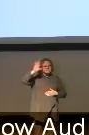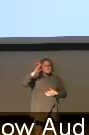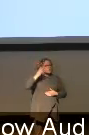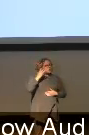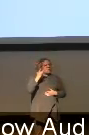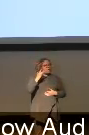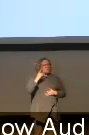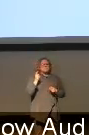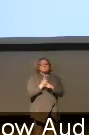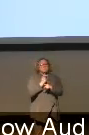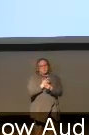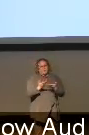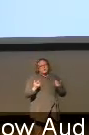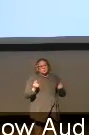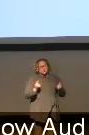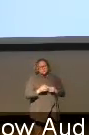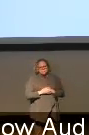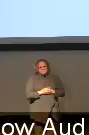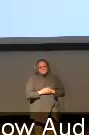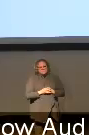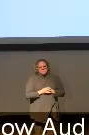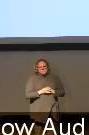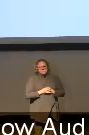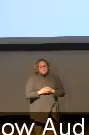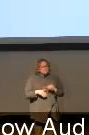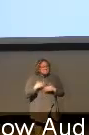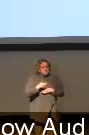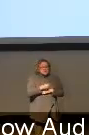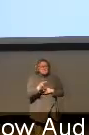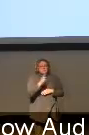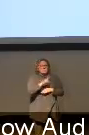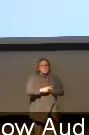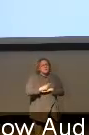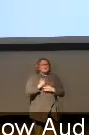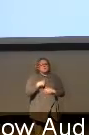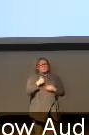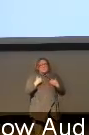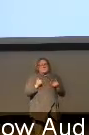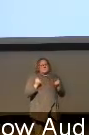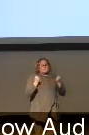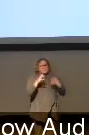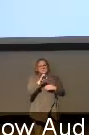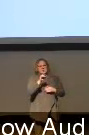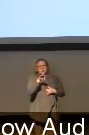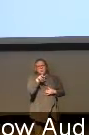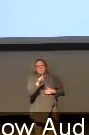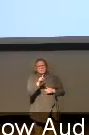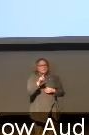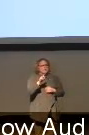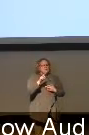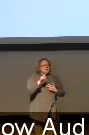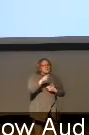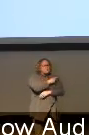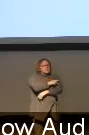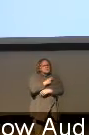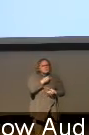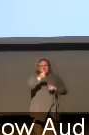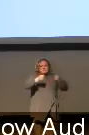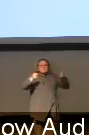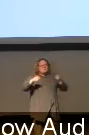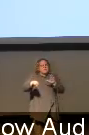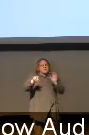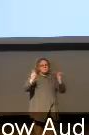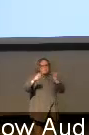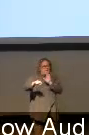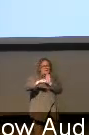do. Over the next few days, we admitted many COVID patients to dedicated negative pressure rooms across the hospital. These were the